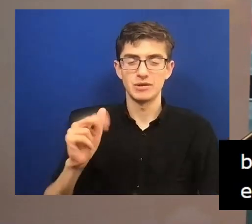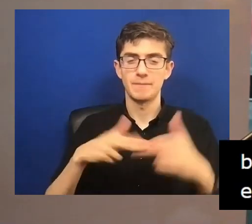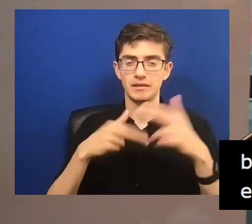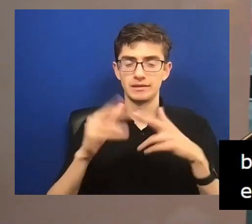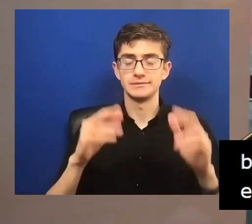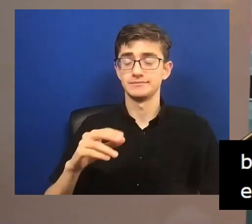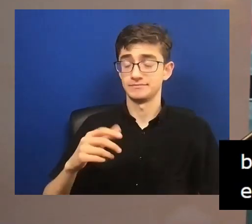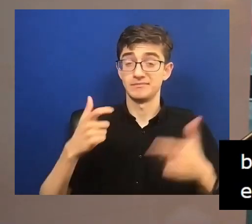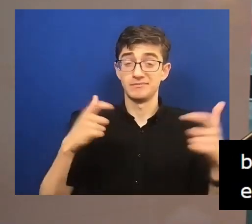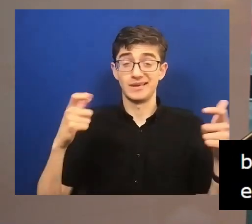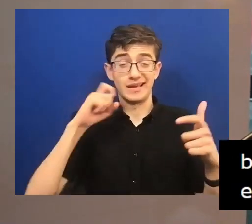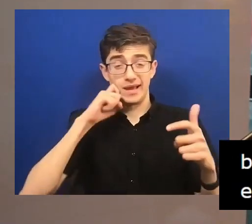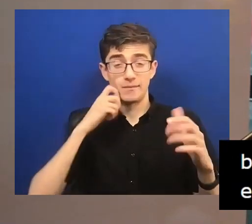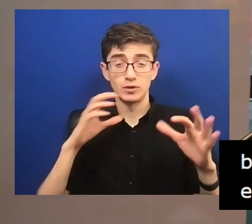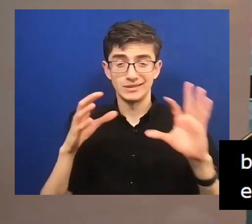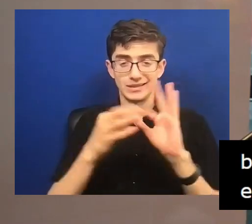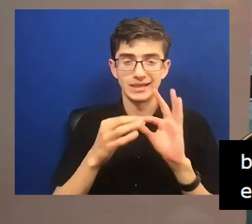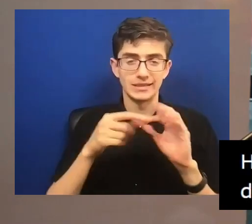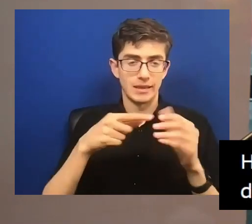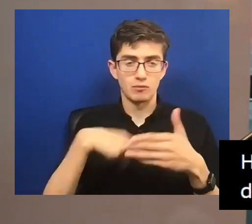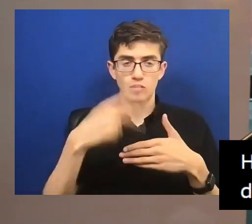program can be seen through two statistics.